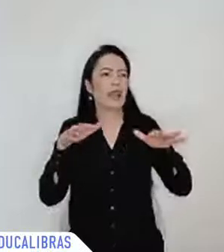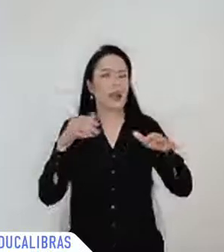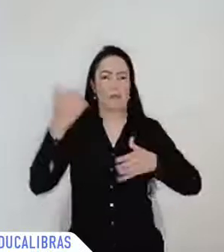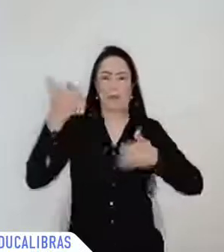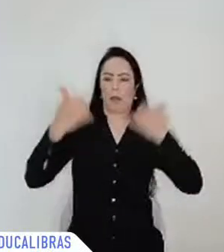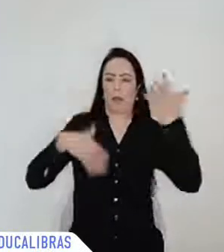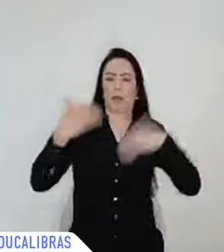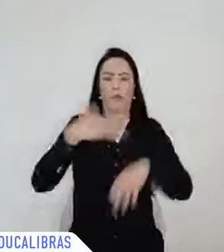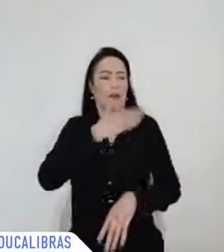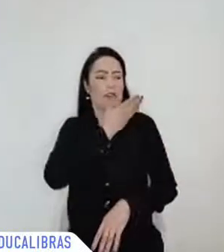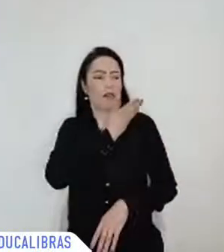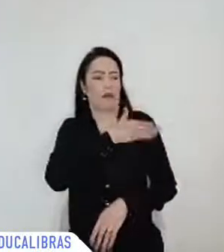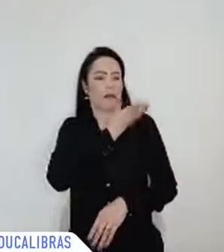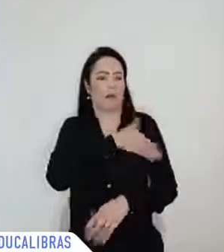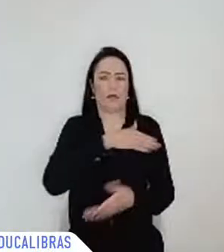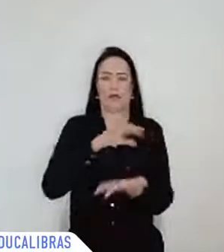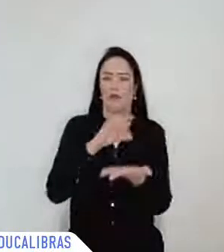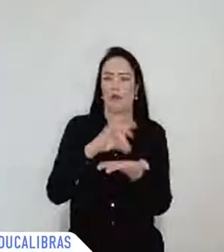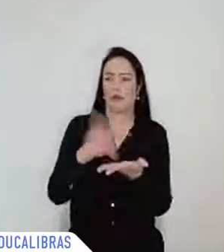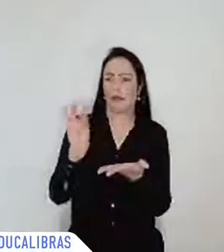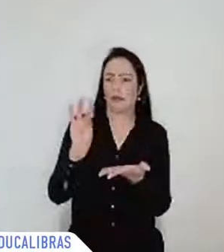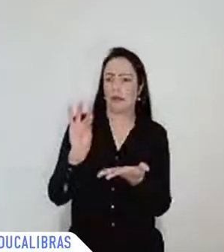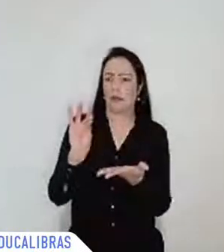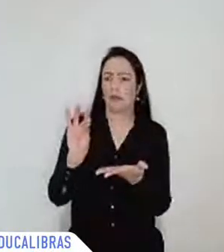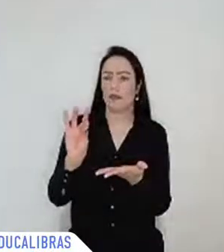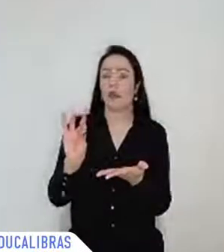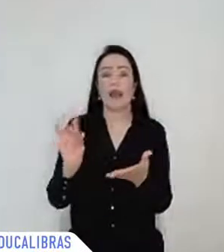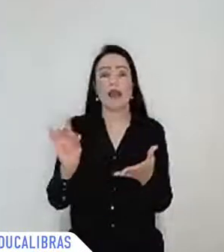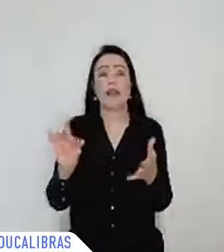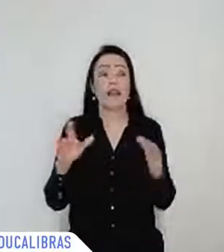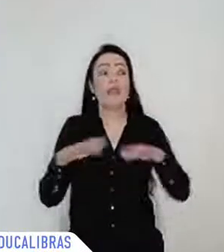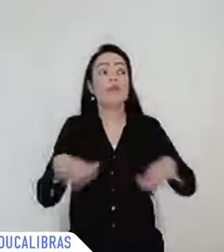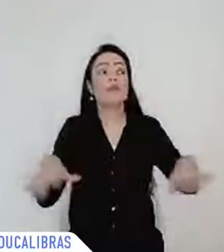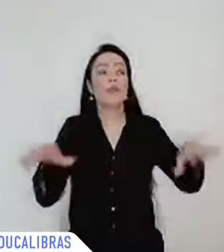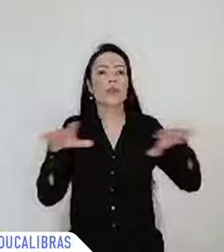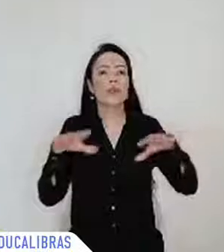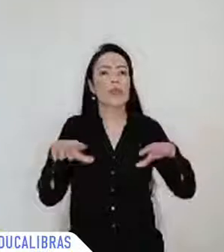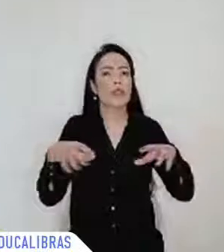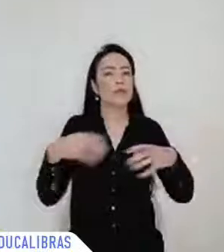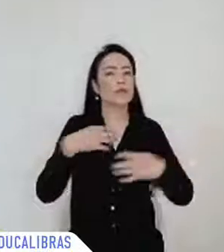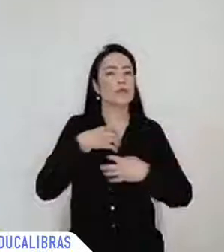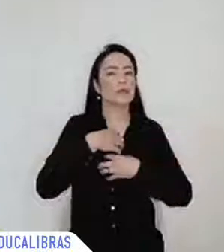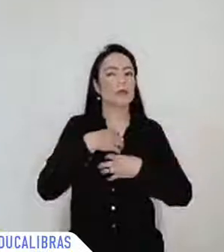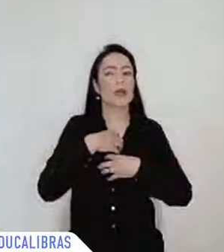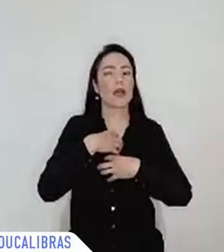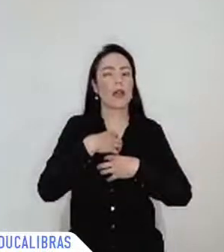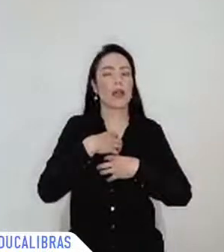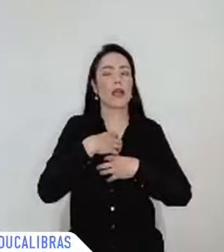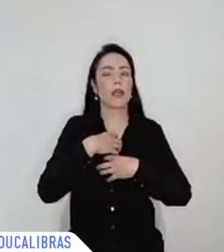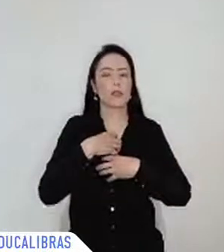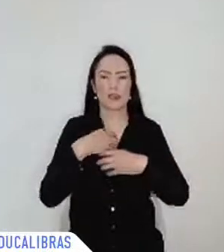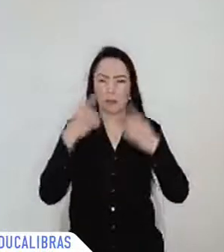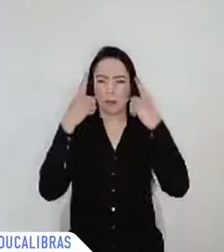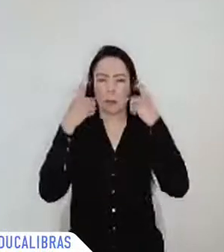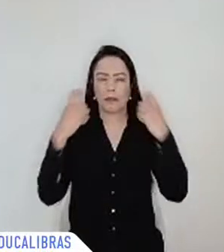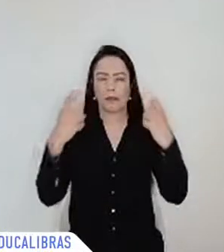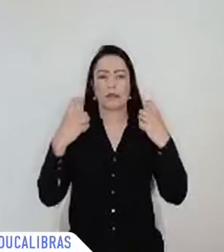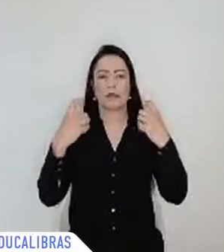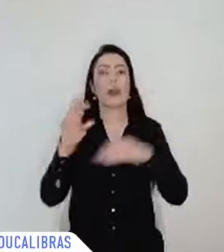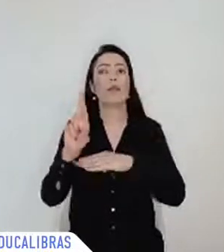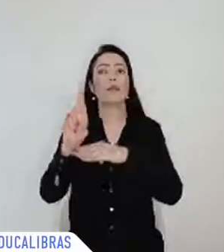this dissemination of discrimination speeches. It is a very